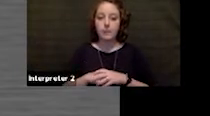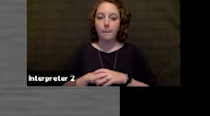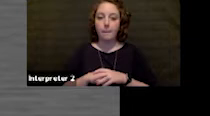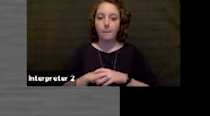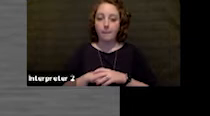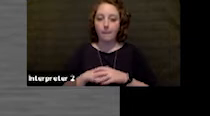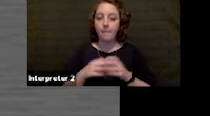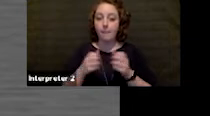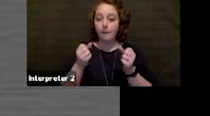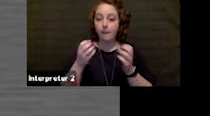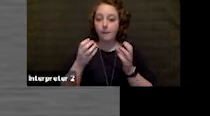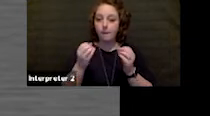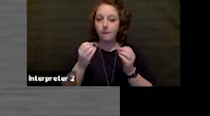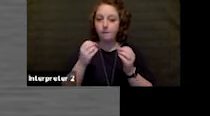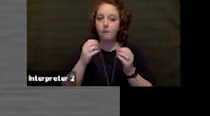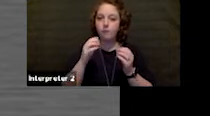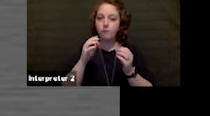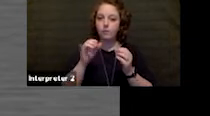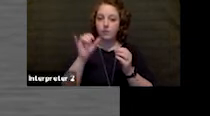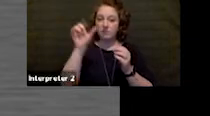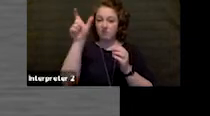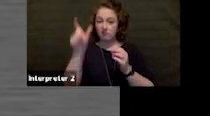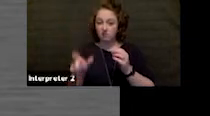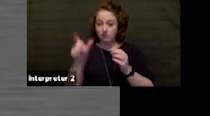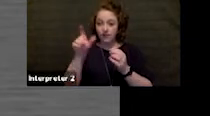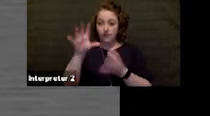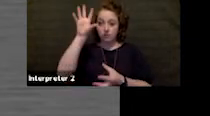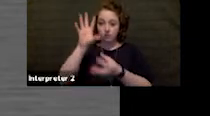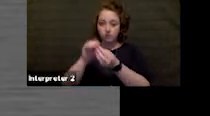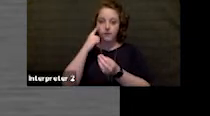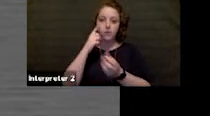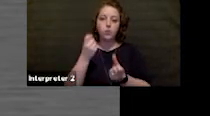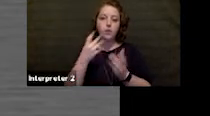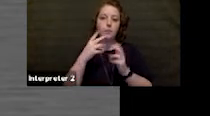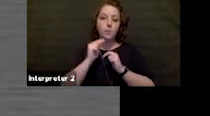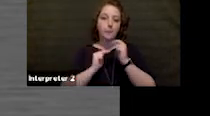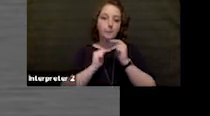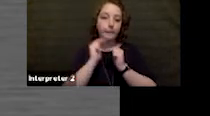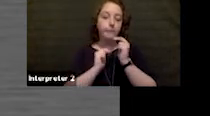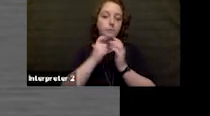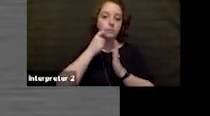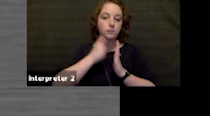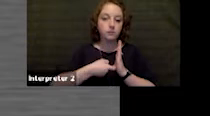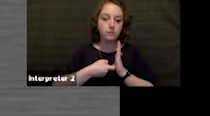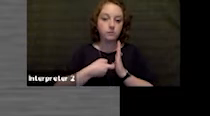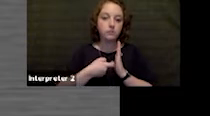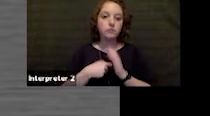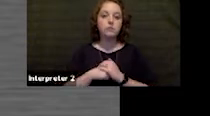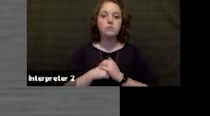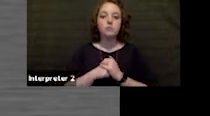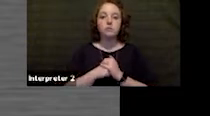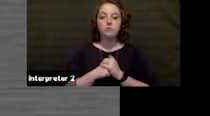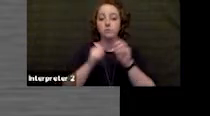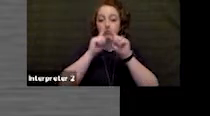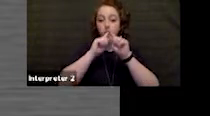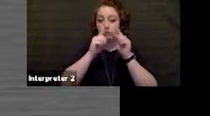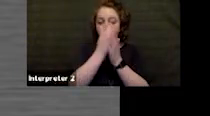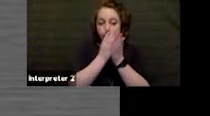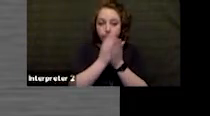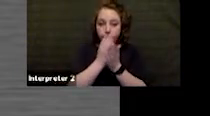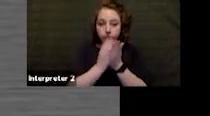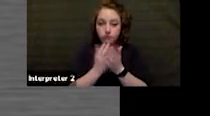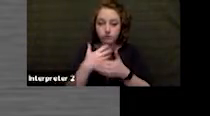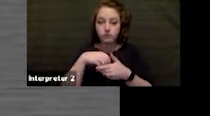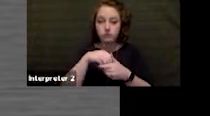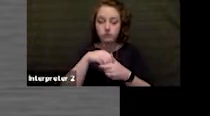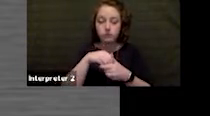constructs a building. So all these different divisions have lots of different products, and they get specified,